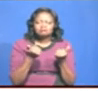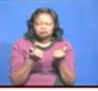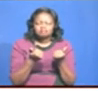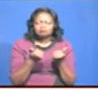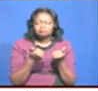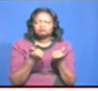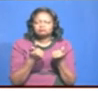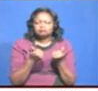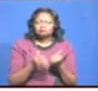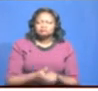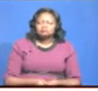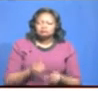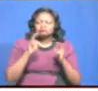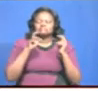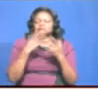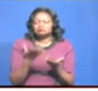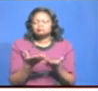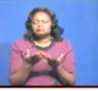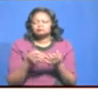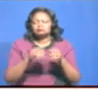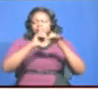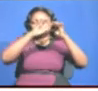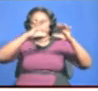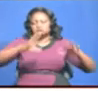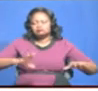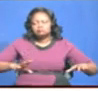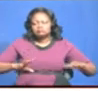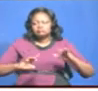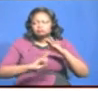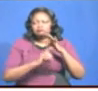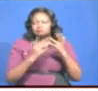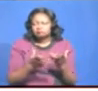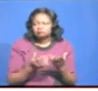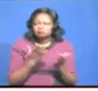ministries or delocalization of services that we get in town. Thank you so much.